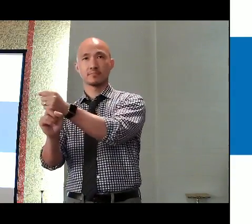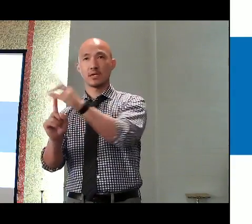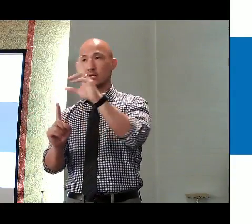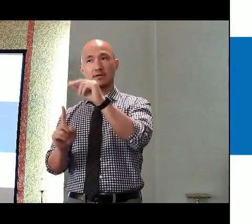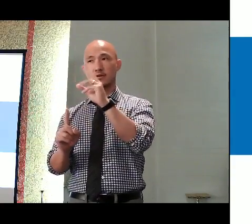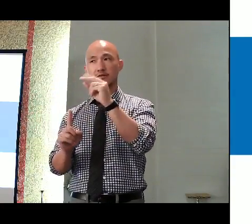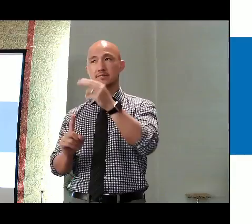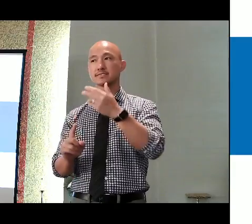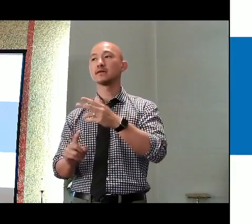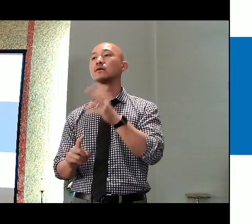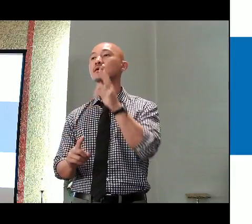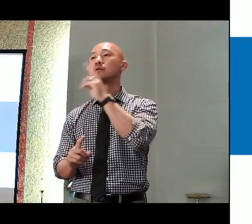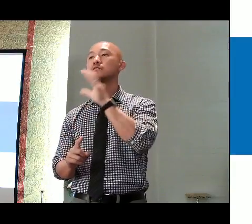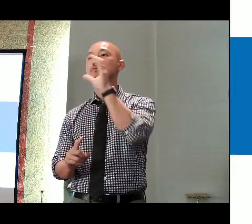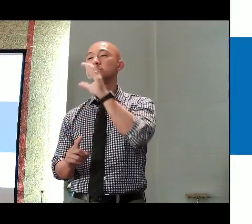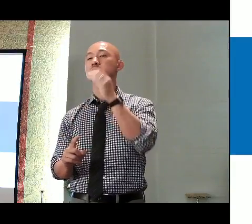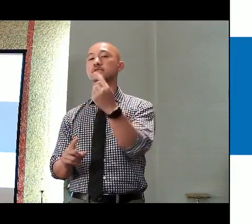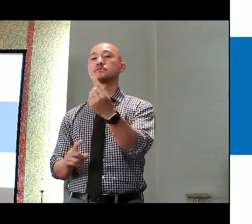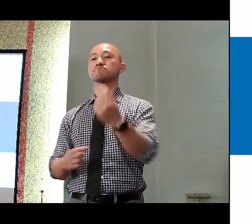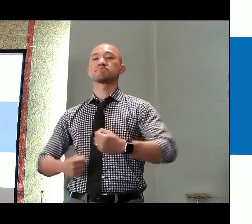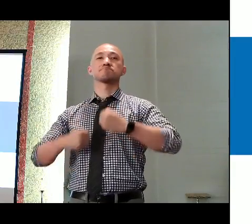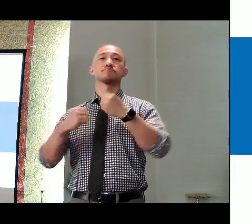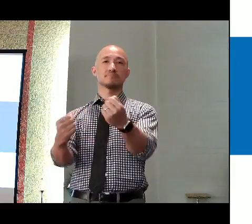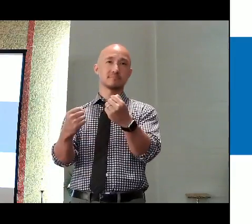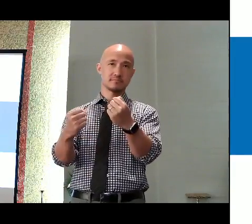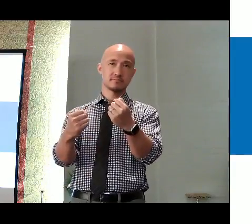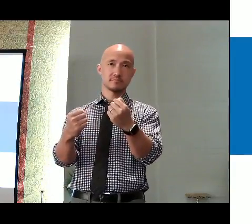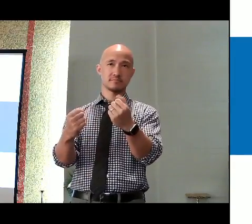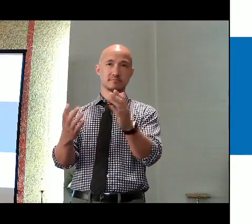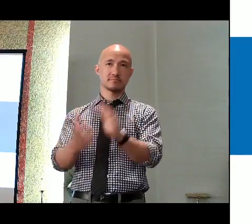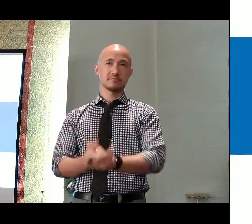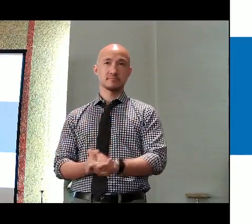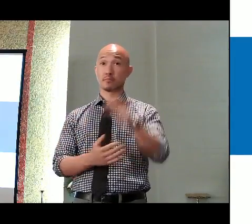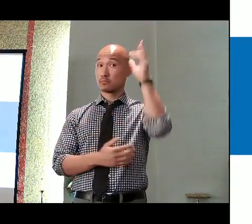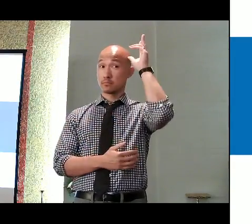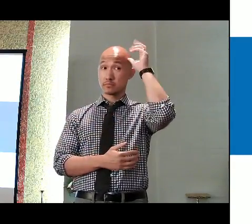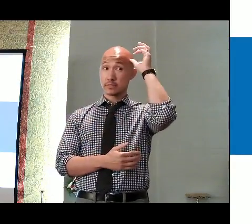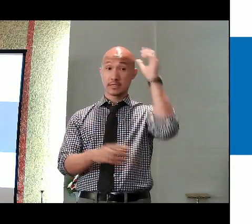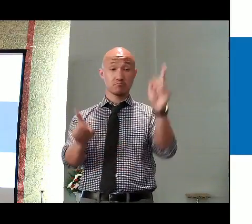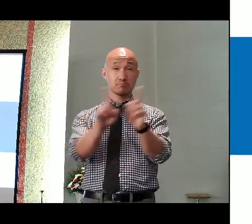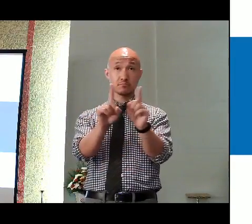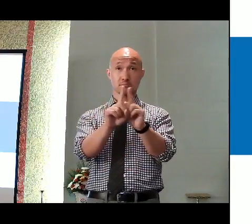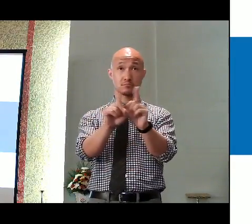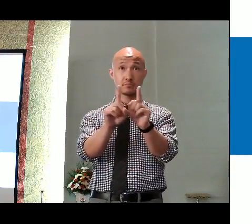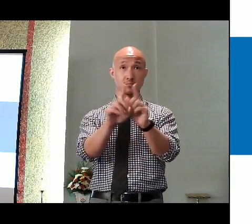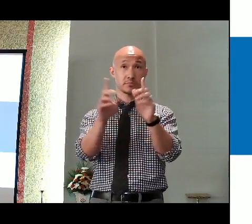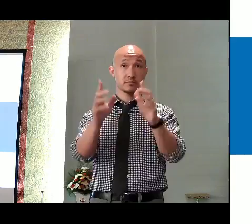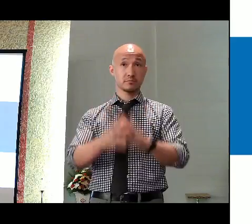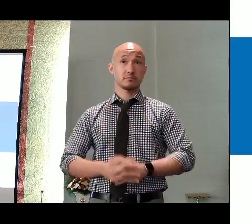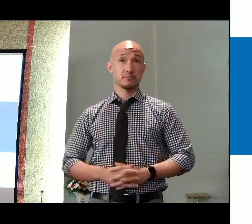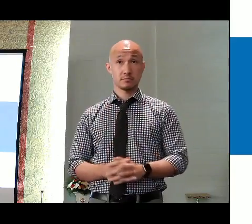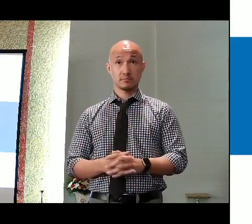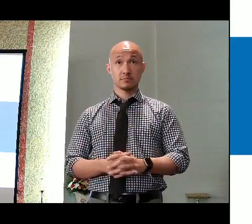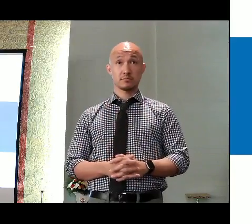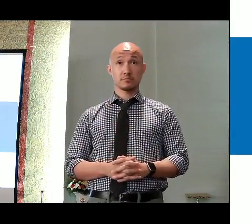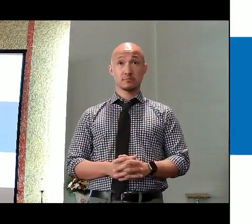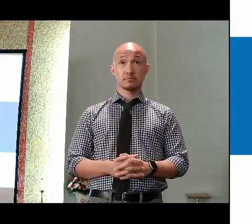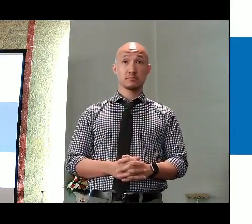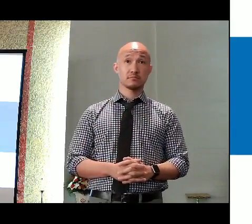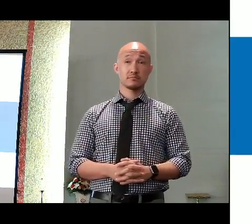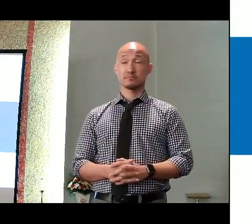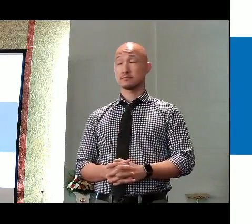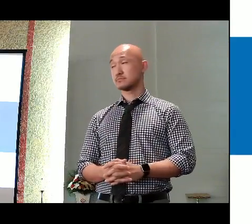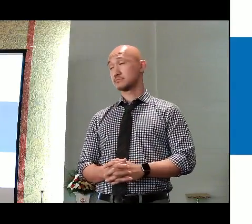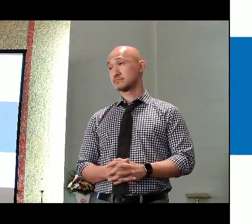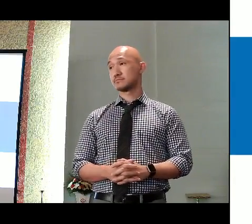first. Satan also undermined God's relationship with Adam and Adam's relationship with Eve by going